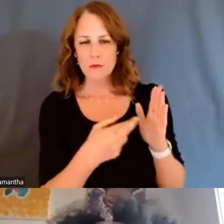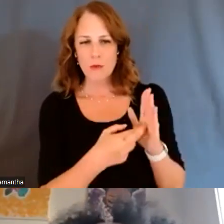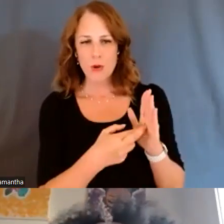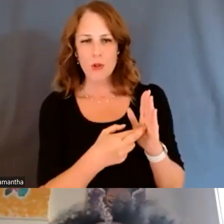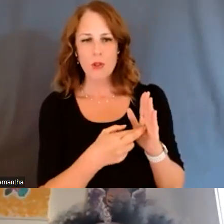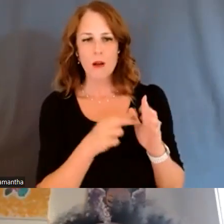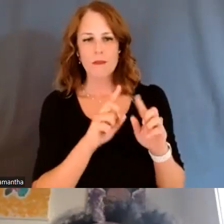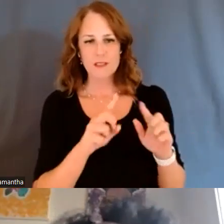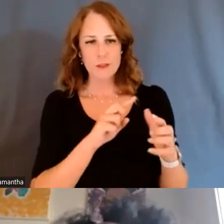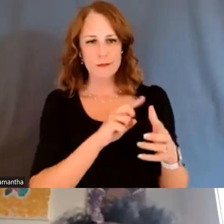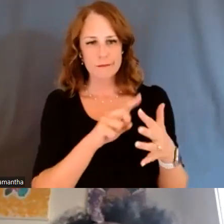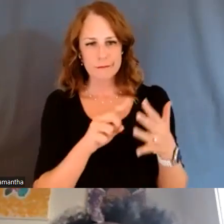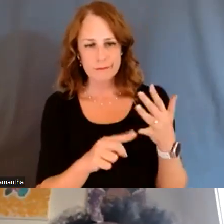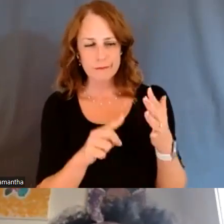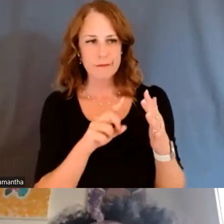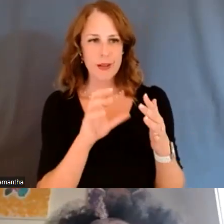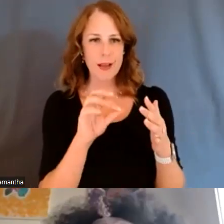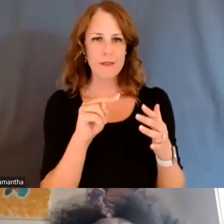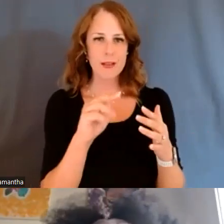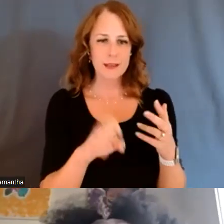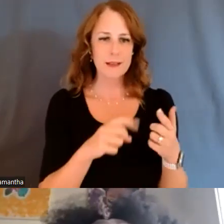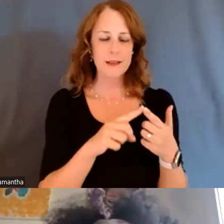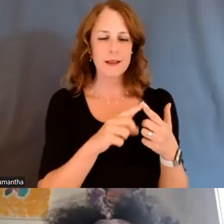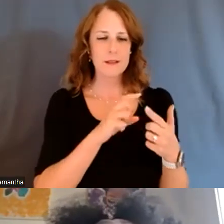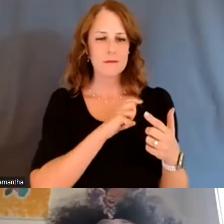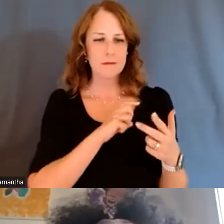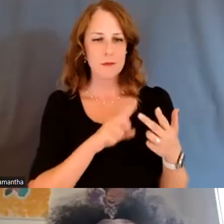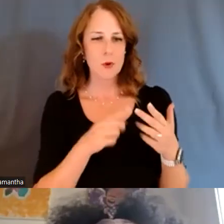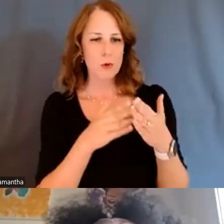enforcement officer, or prosecutor to a survivor?